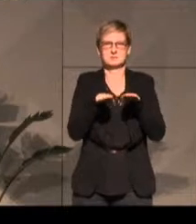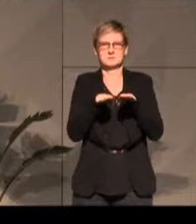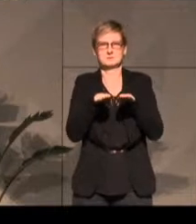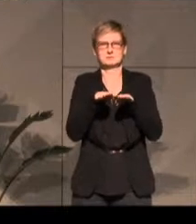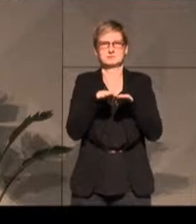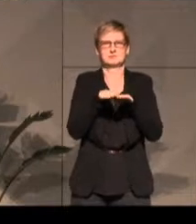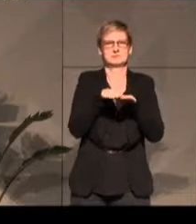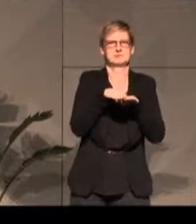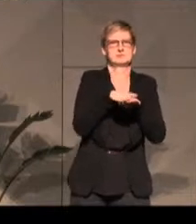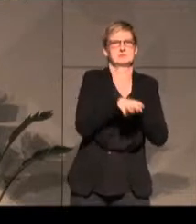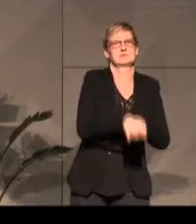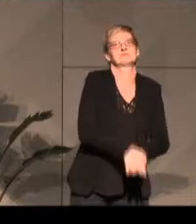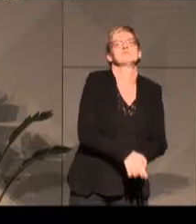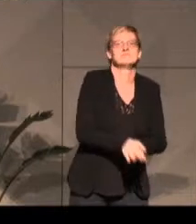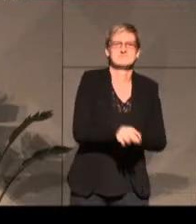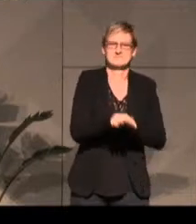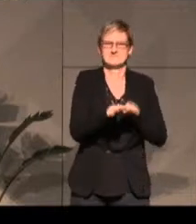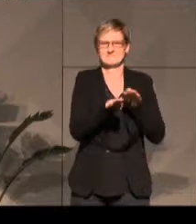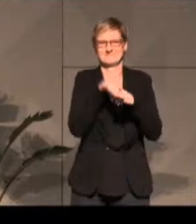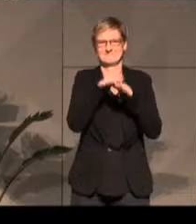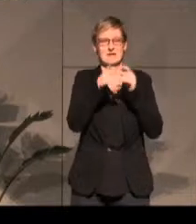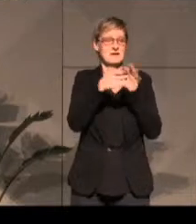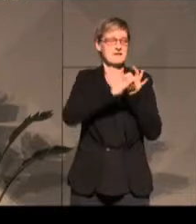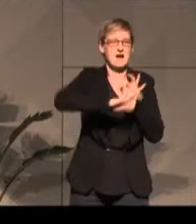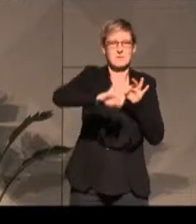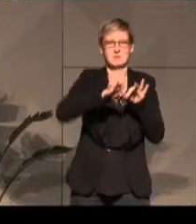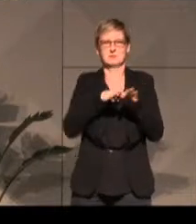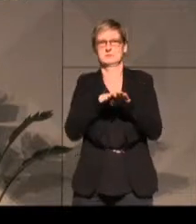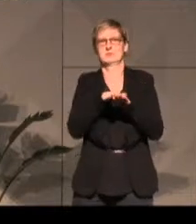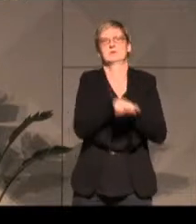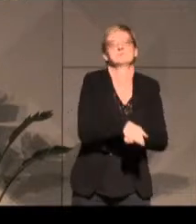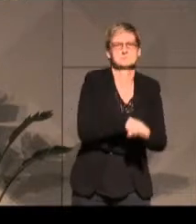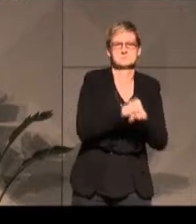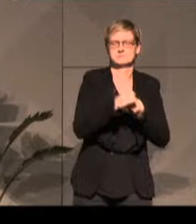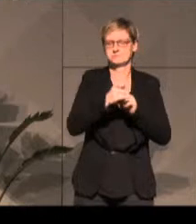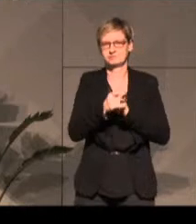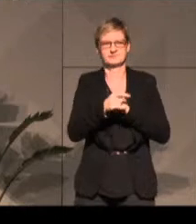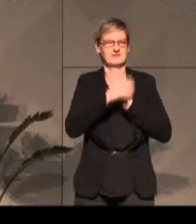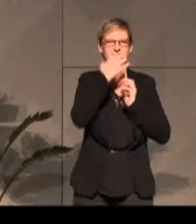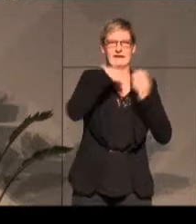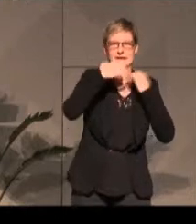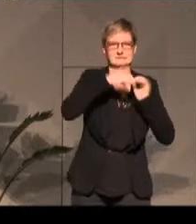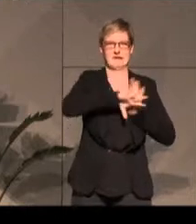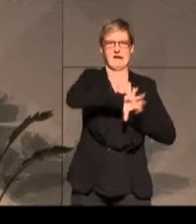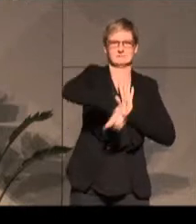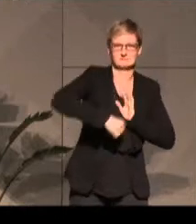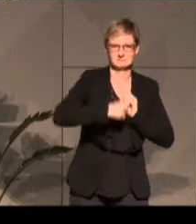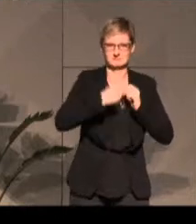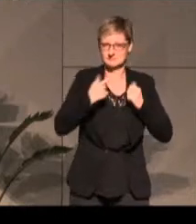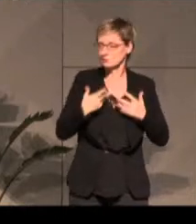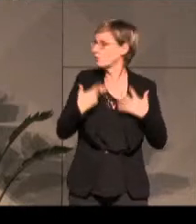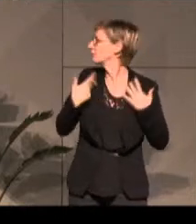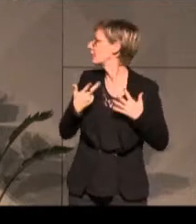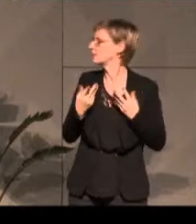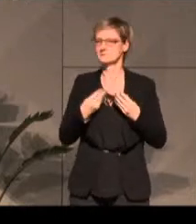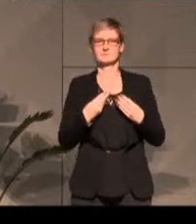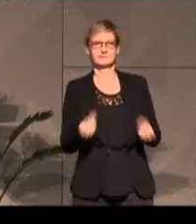power cables and our sleds. And you can see the sled that was just buried under the ice. And we